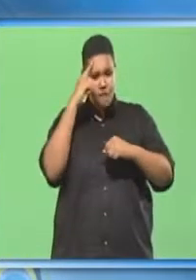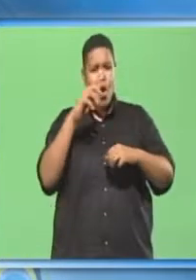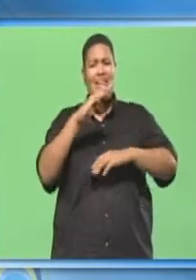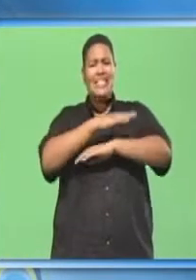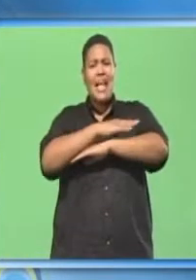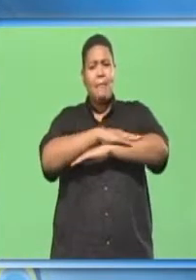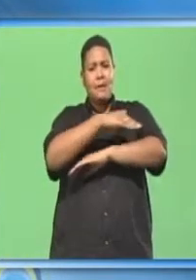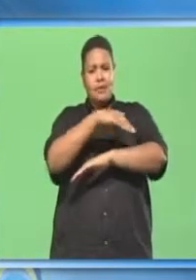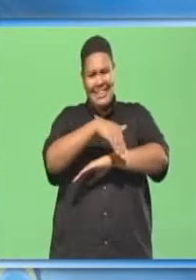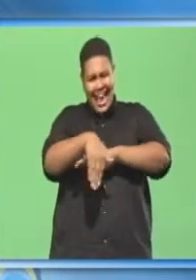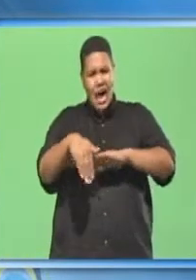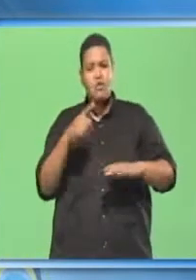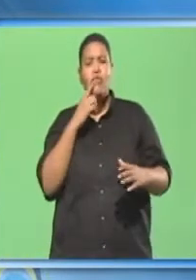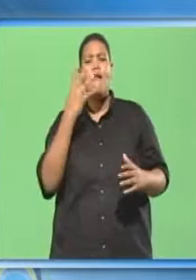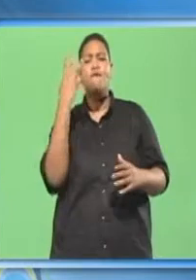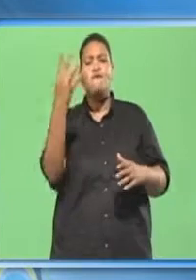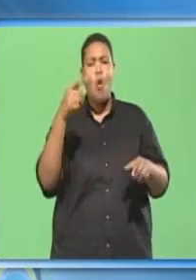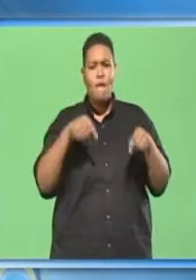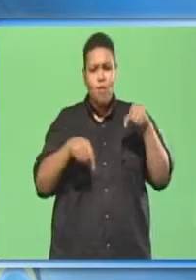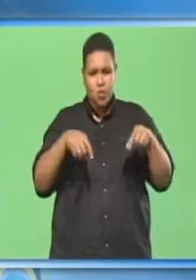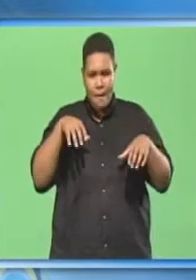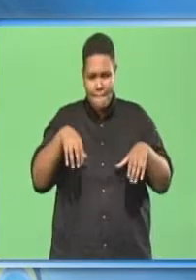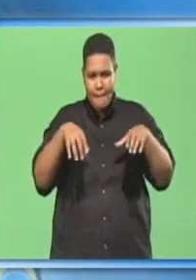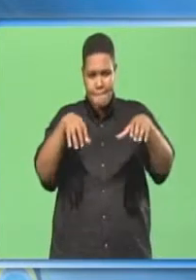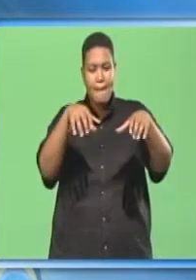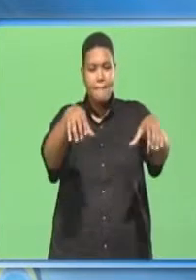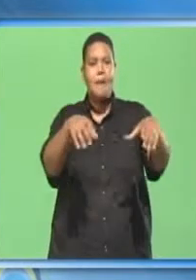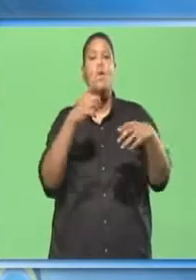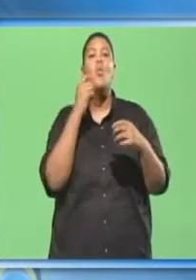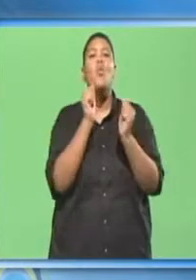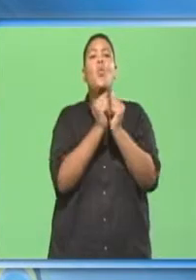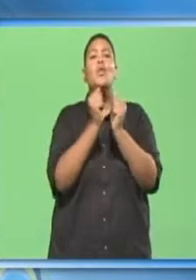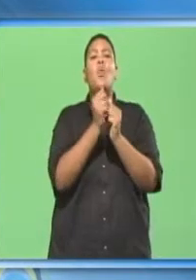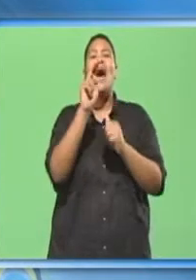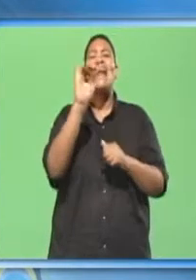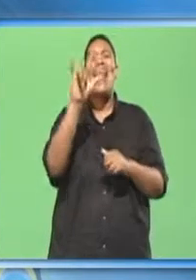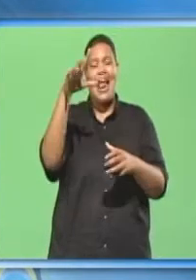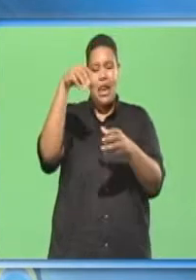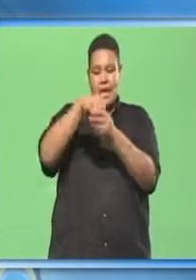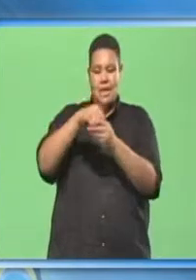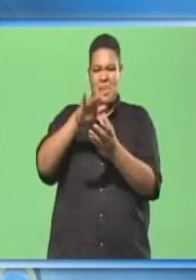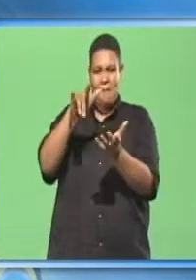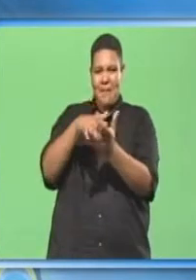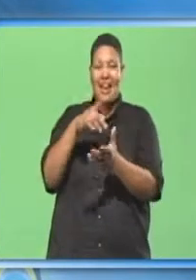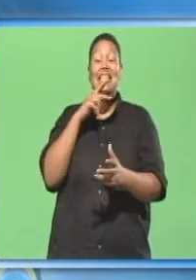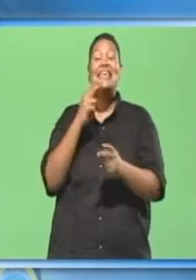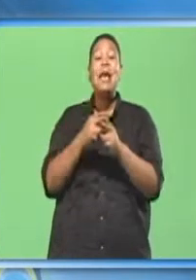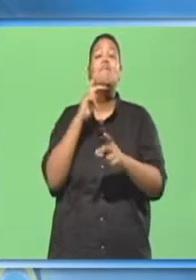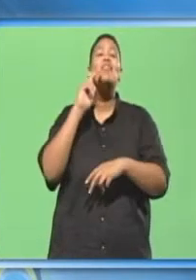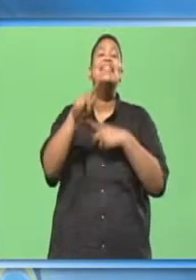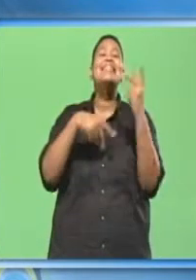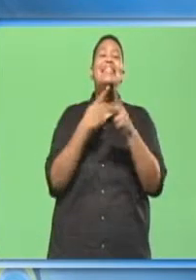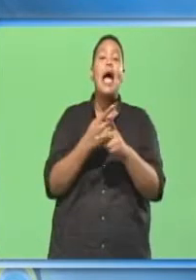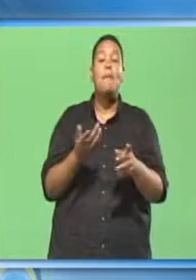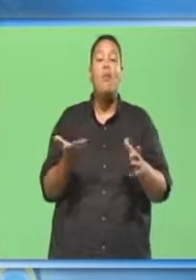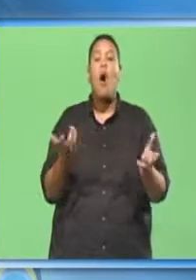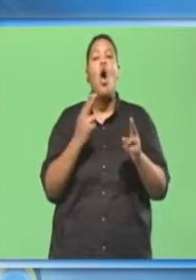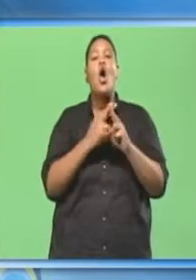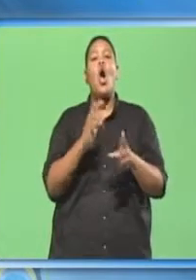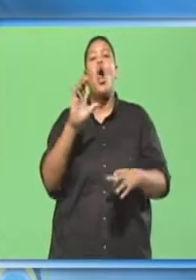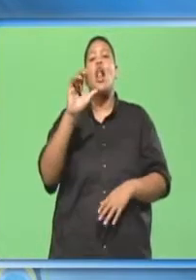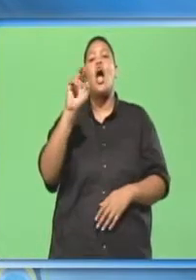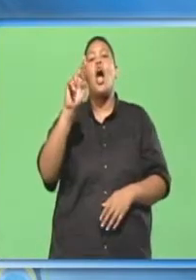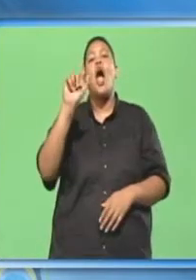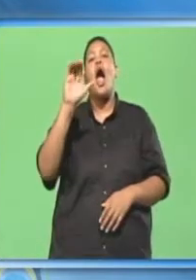4 legs connected together with nails stretched between them. Another name for this type of base is carcass